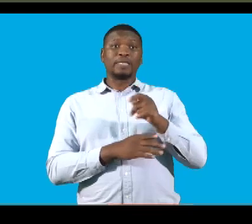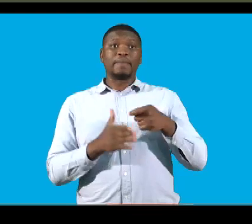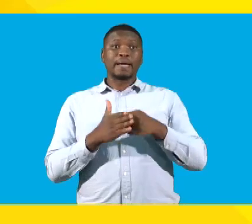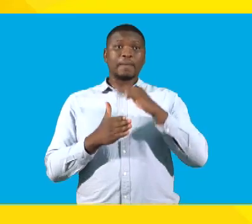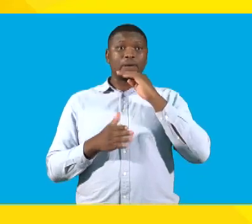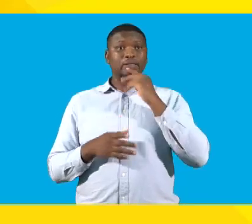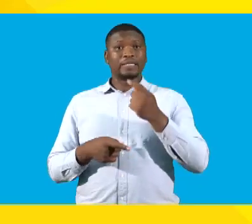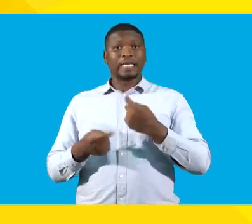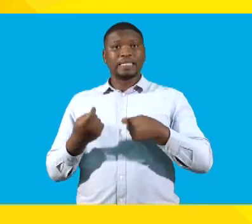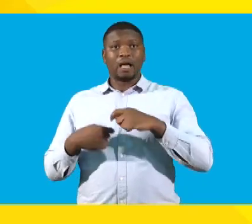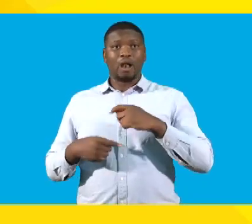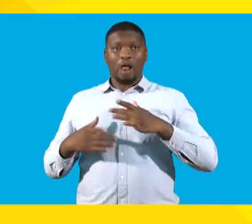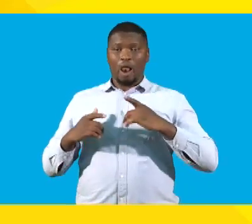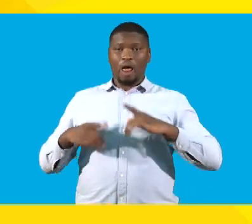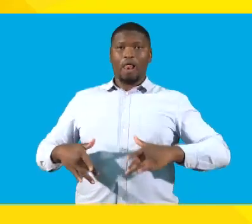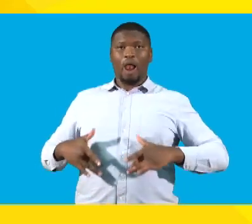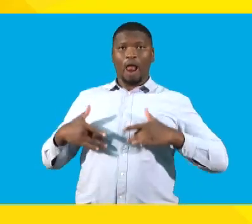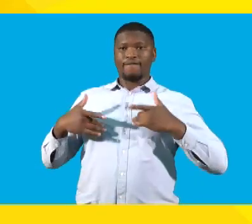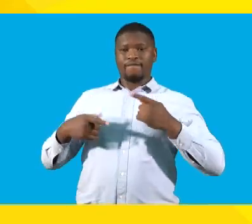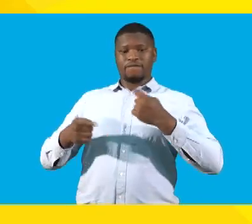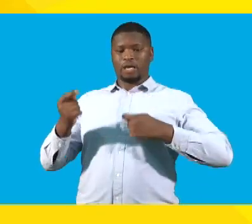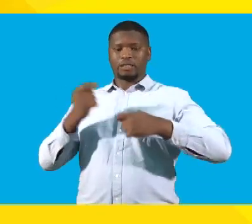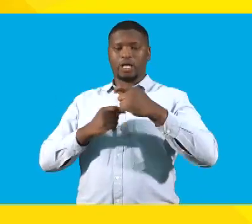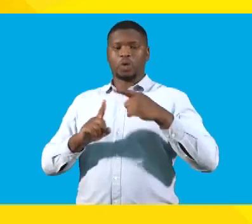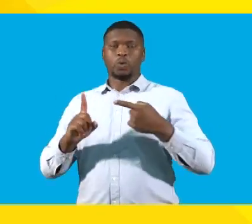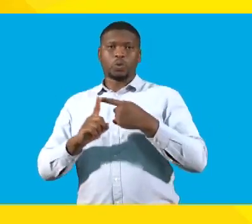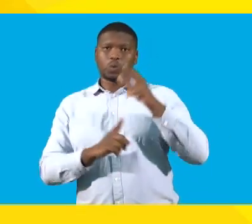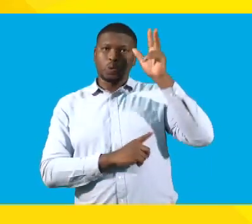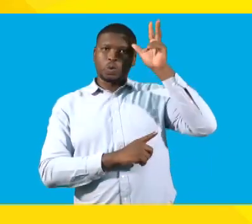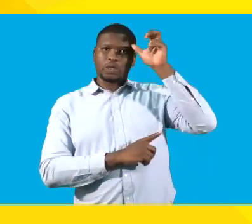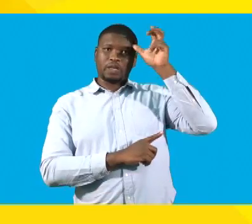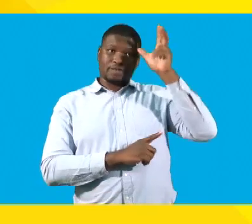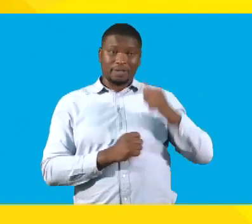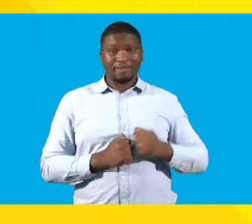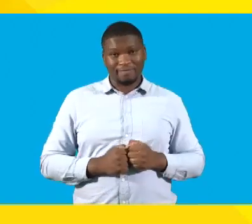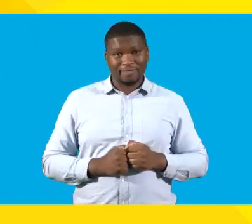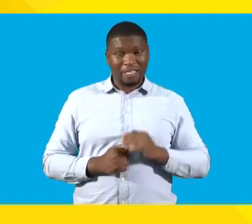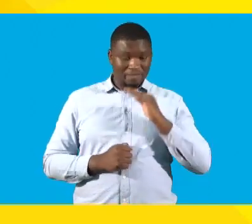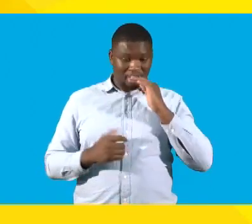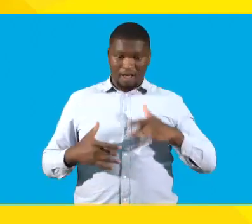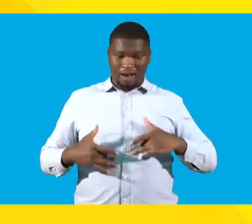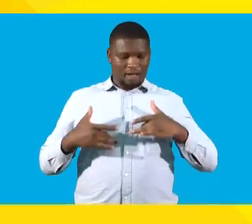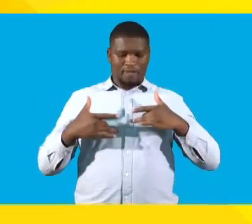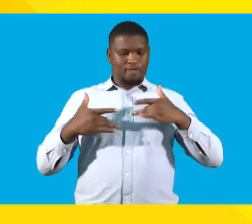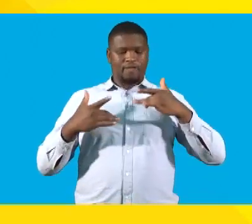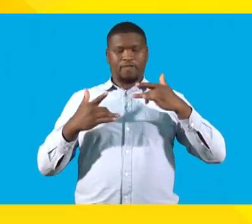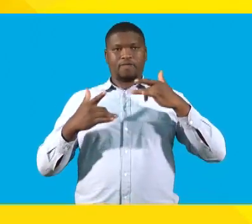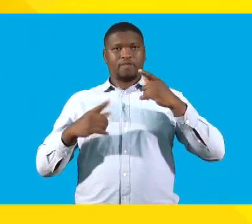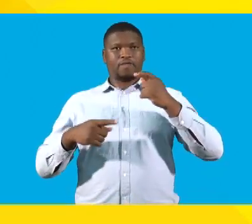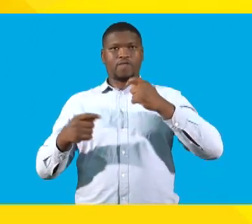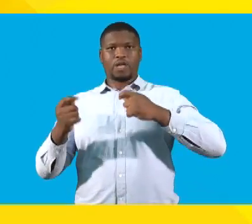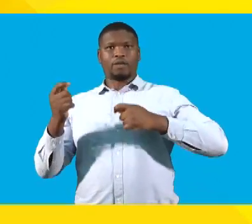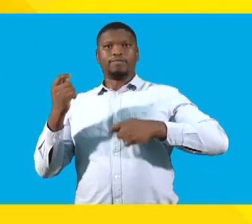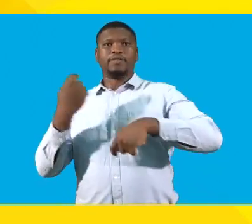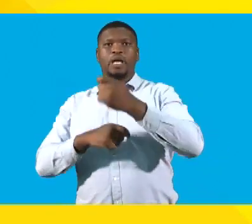Faustian bargain is when you sell your soul to the devil. And in this case, Dorian sold his soul to the devil